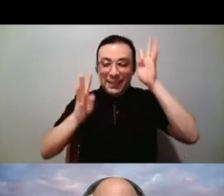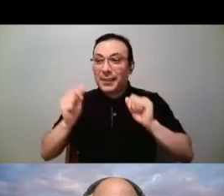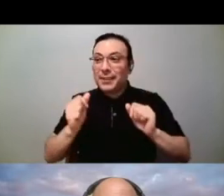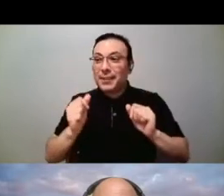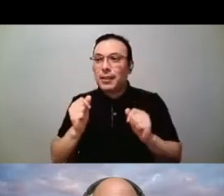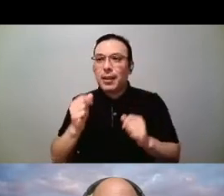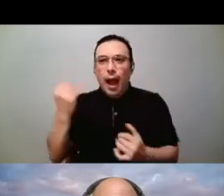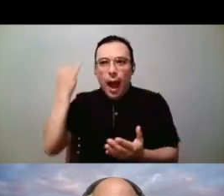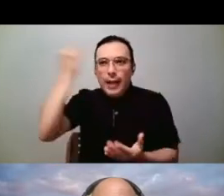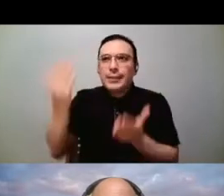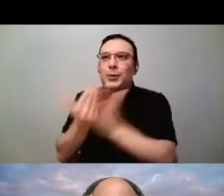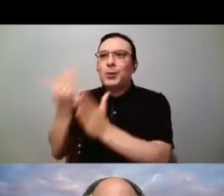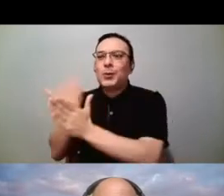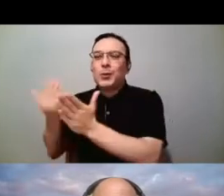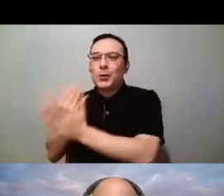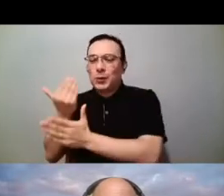interconnected.